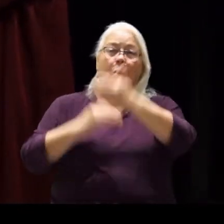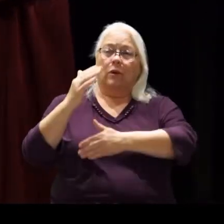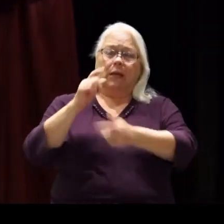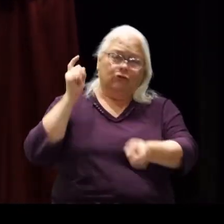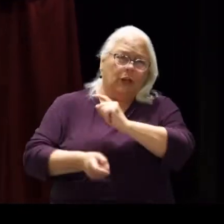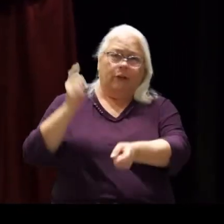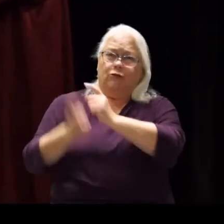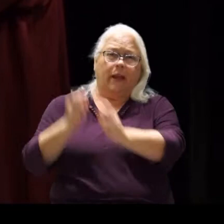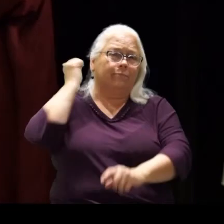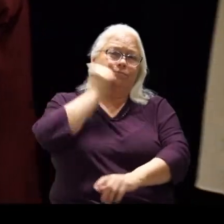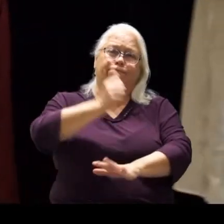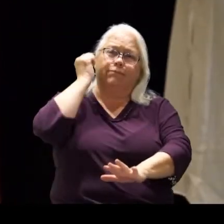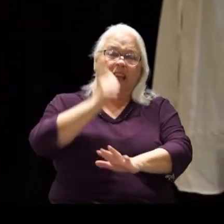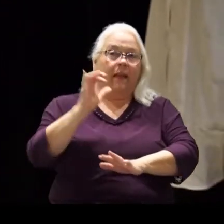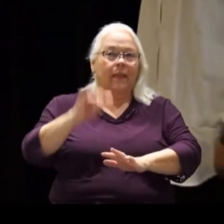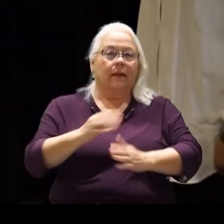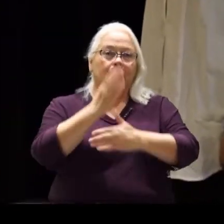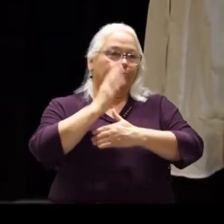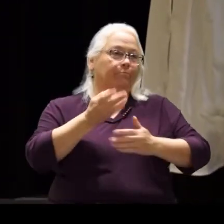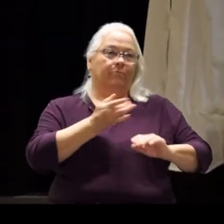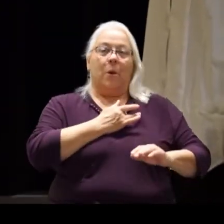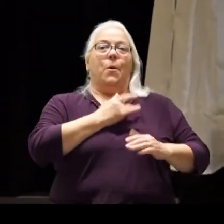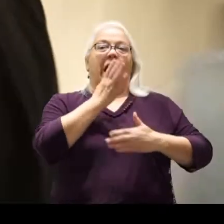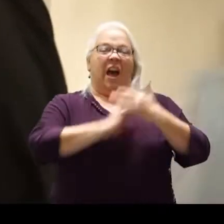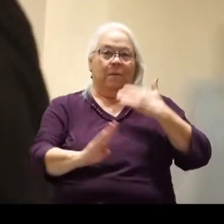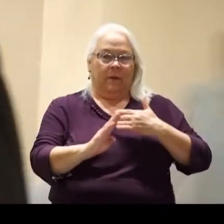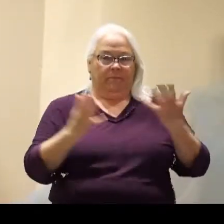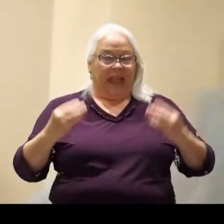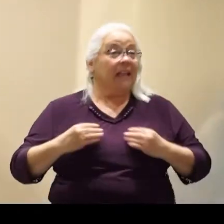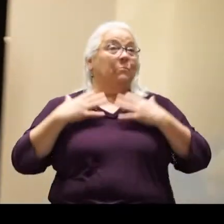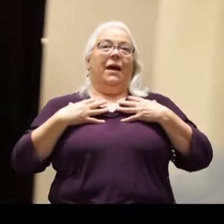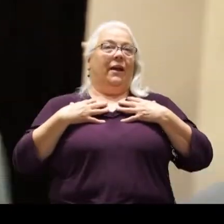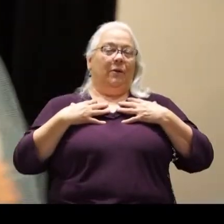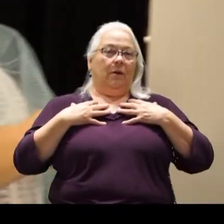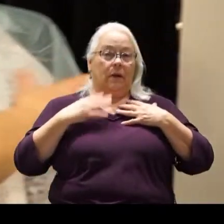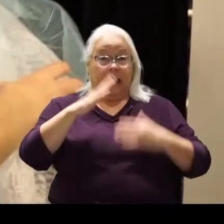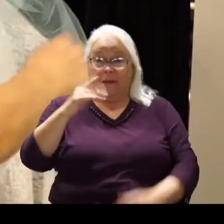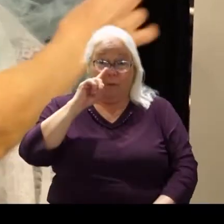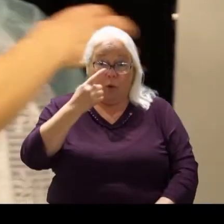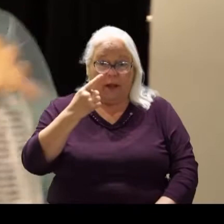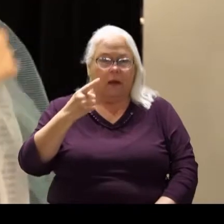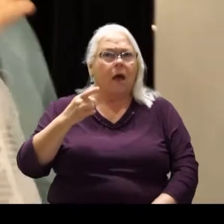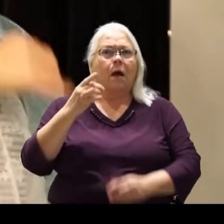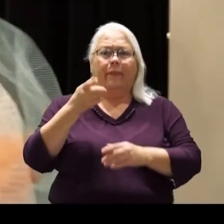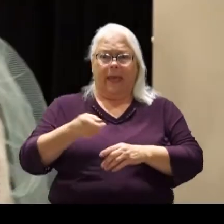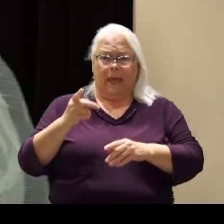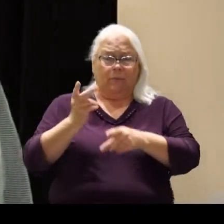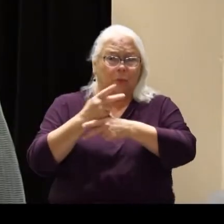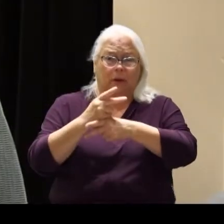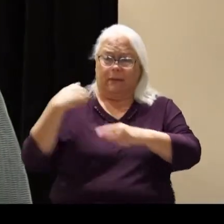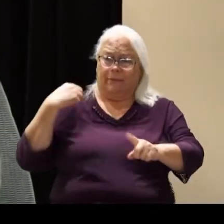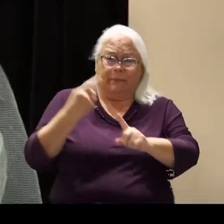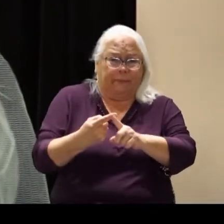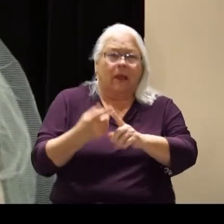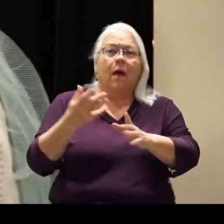ever-changing process. It's humbling, exciting, inspiring, never boring, and these have been some of the most creative productions I've